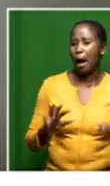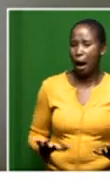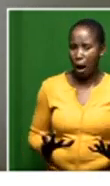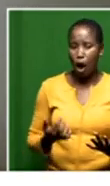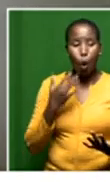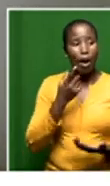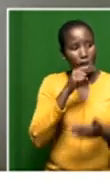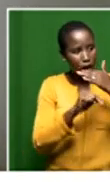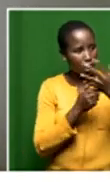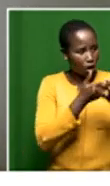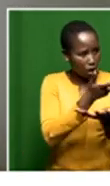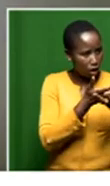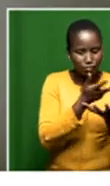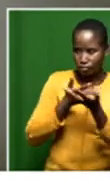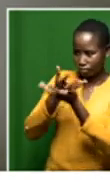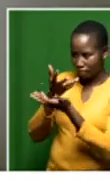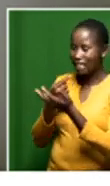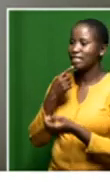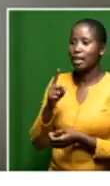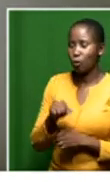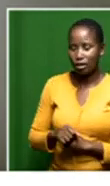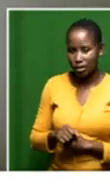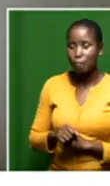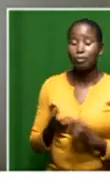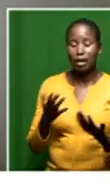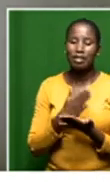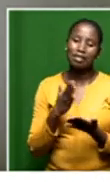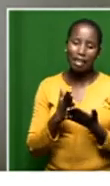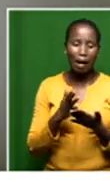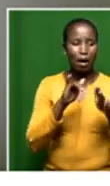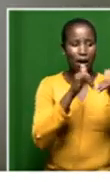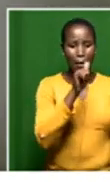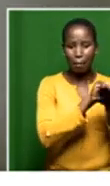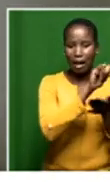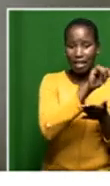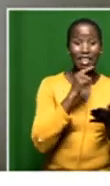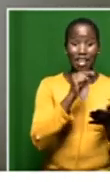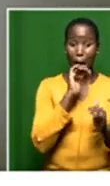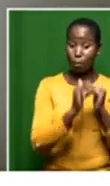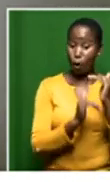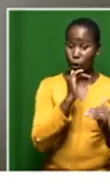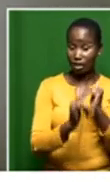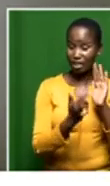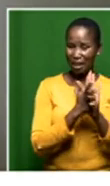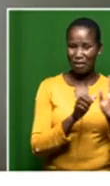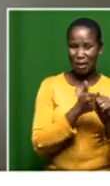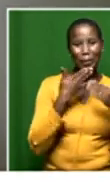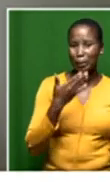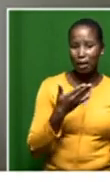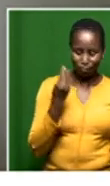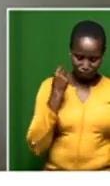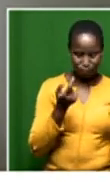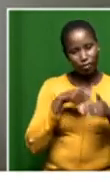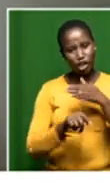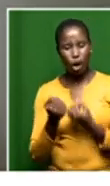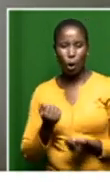also remember, Sakina, that in previous incidences, there would have been airlines who would abandon the CAA process and go to the courts. That only